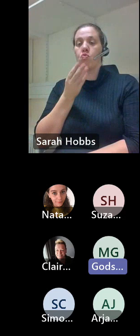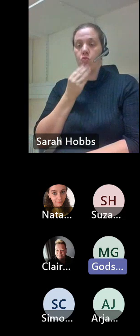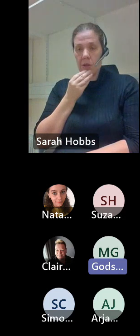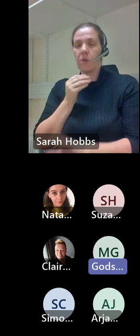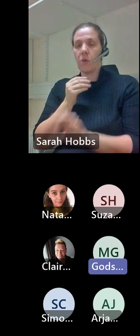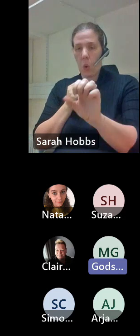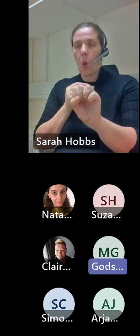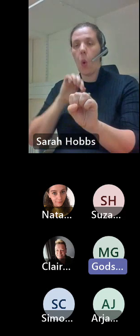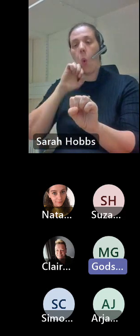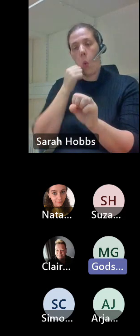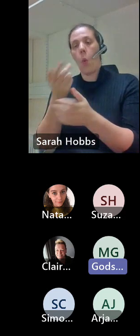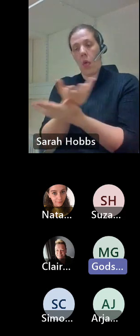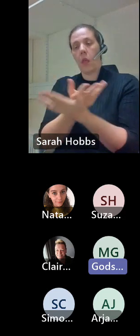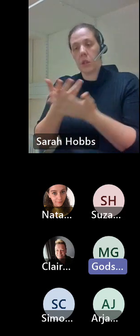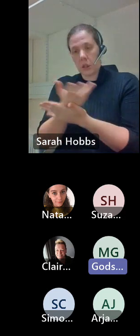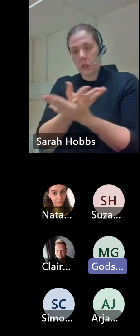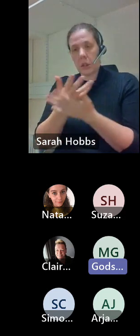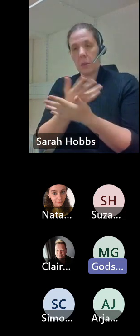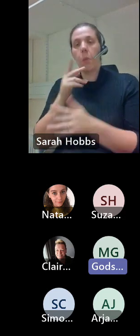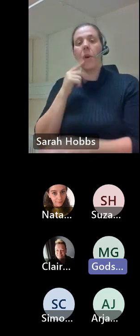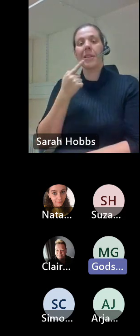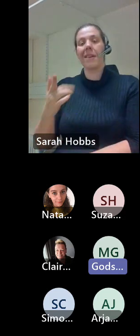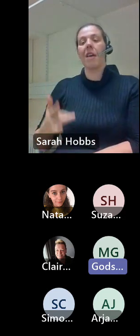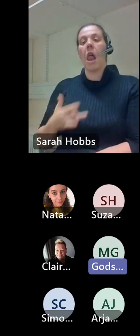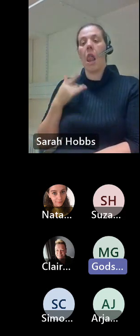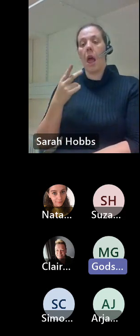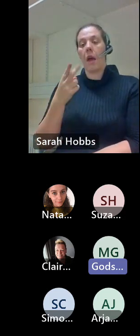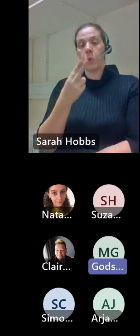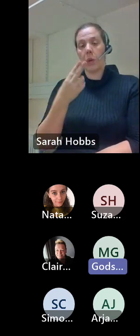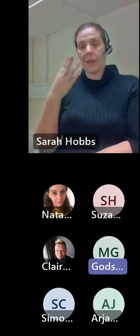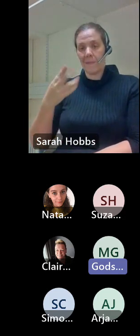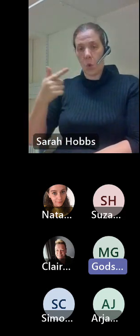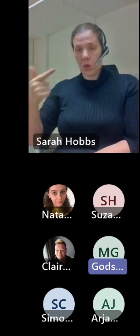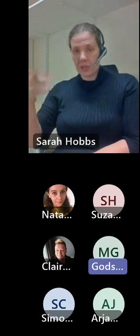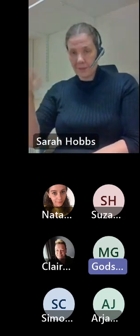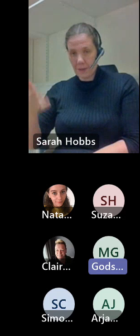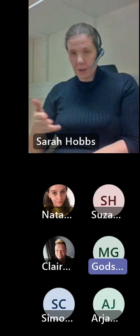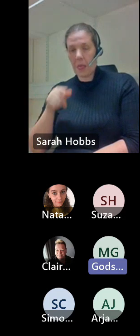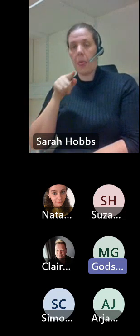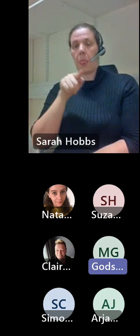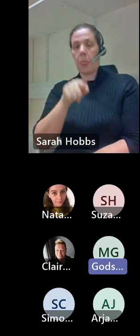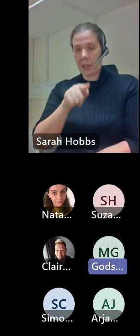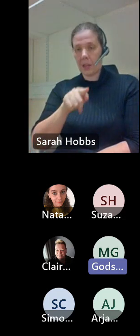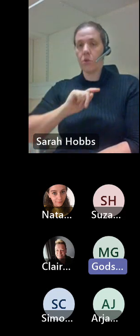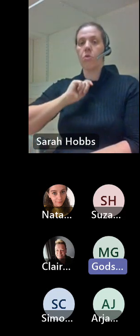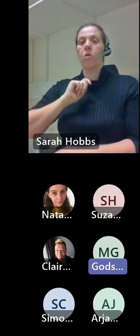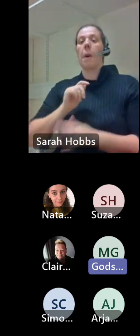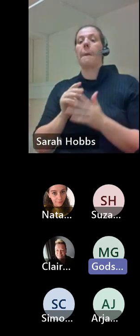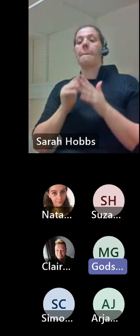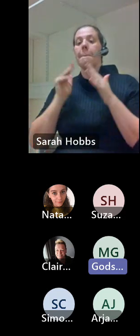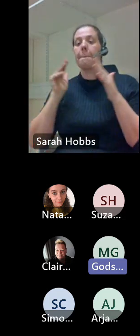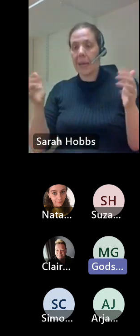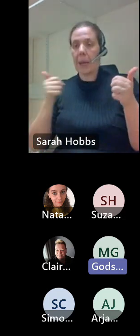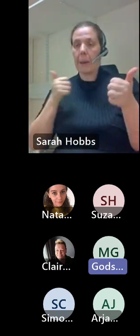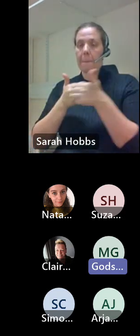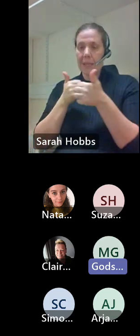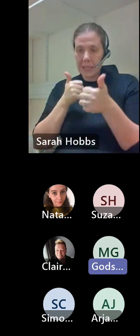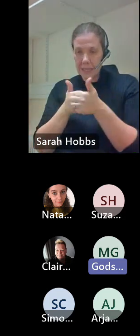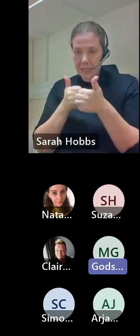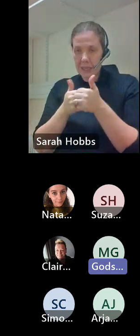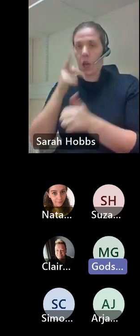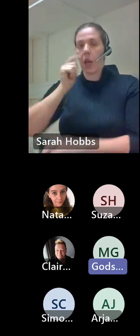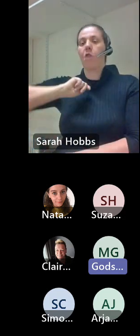in a moment. Where it says live 24/7, that's not for us, the public. That is for major enterprises, businesses, so they